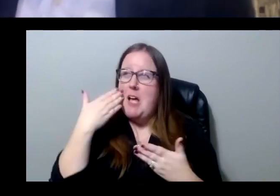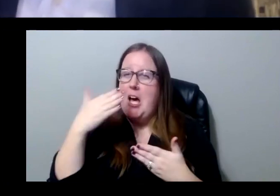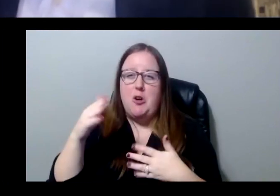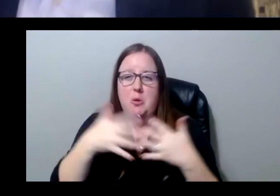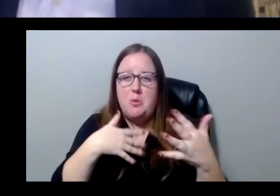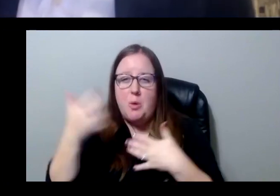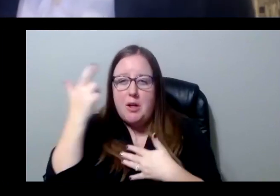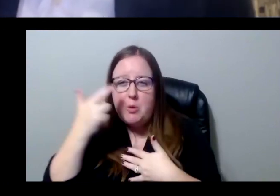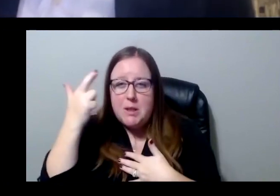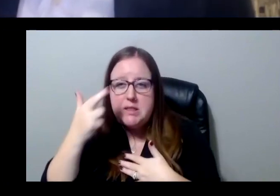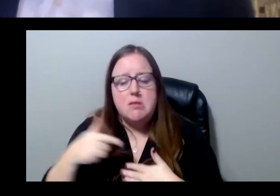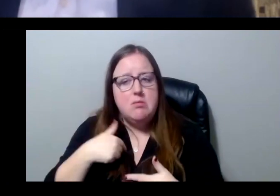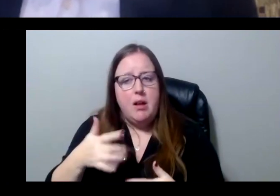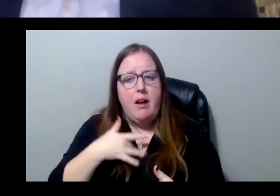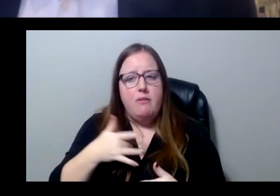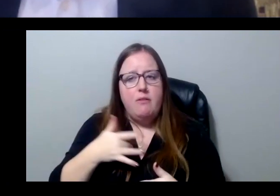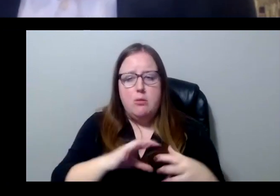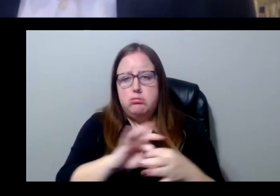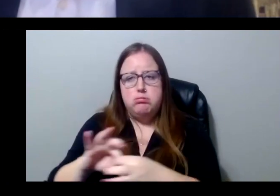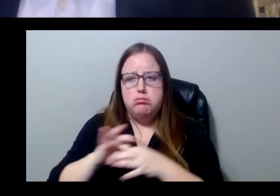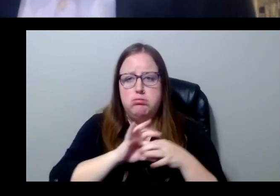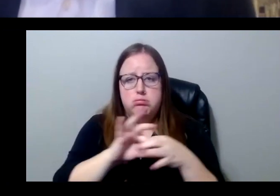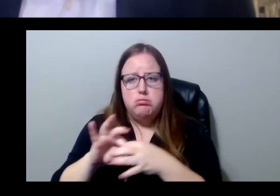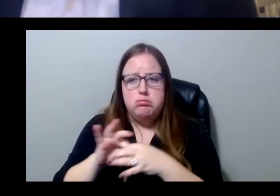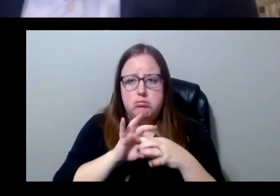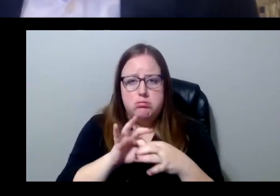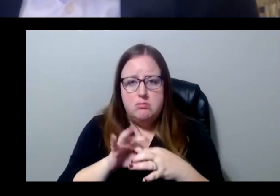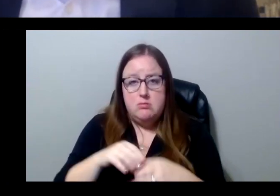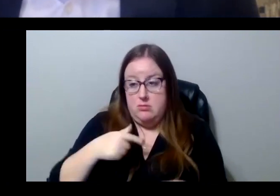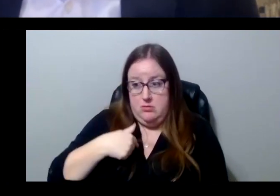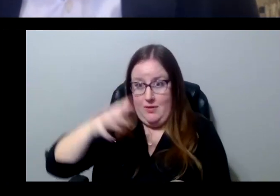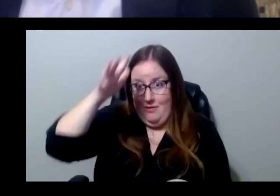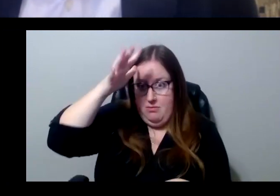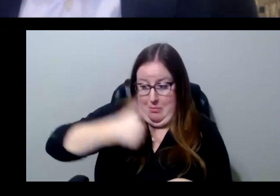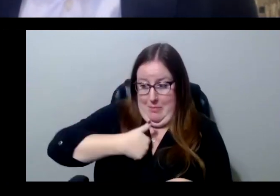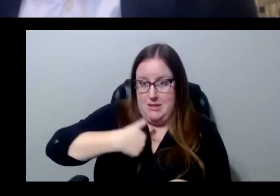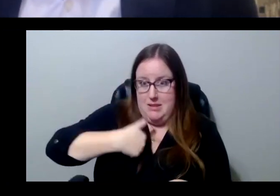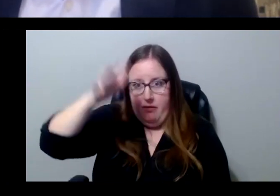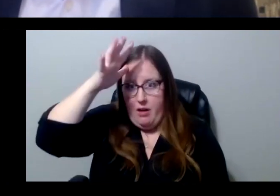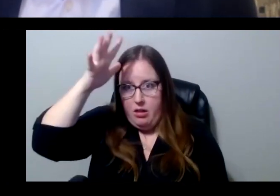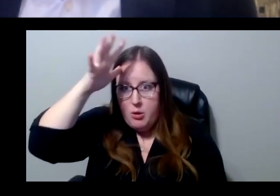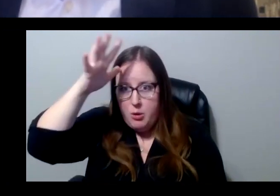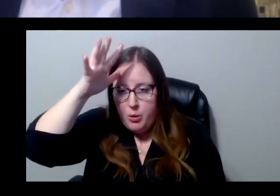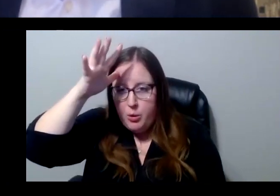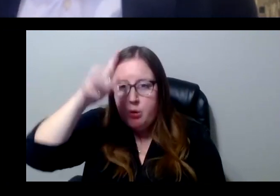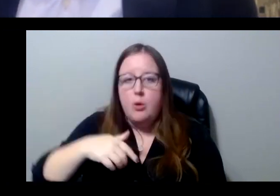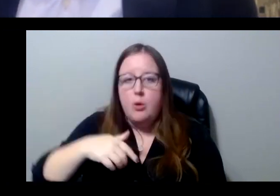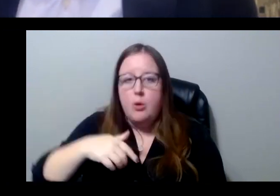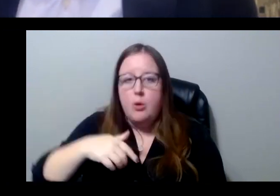moving out of Bosnia and going to Germany, and then going to America.